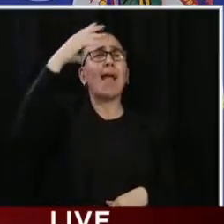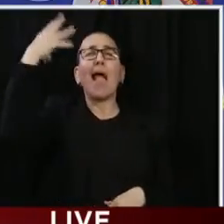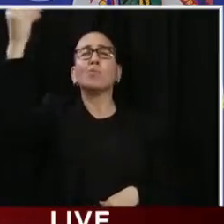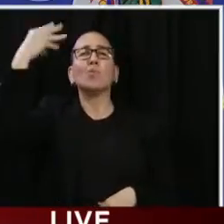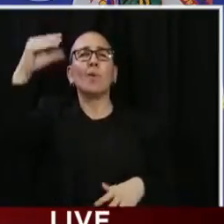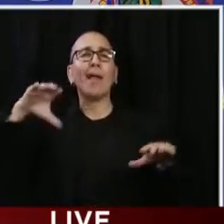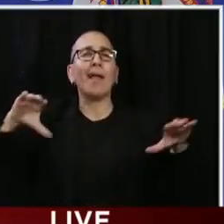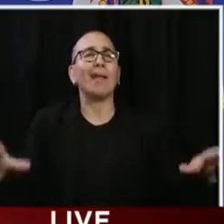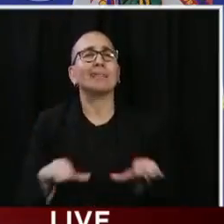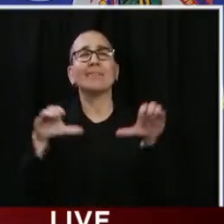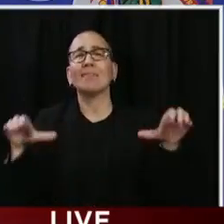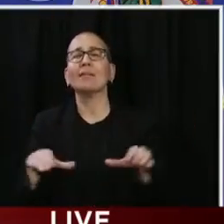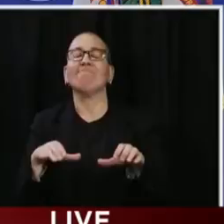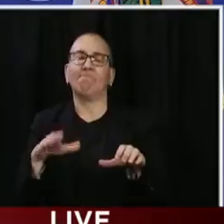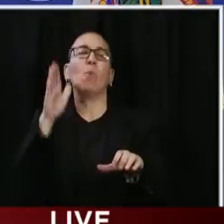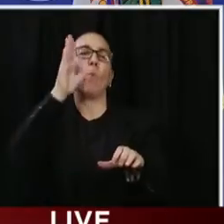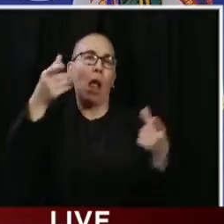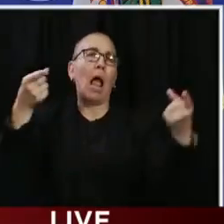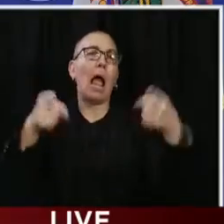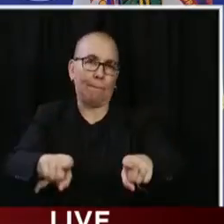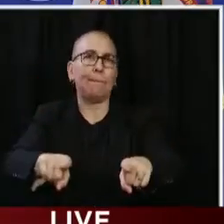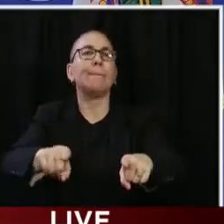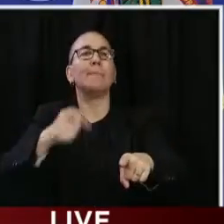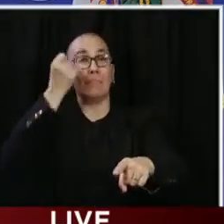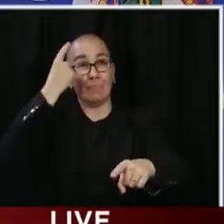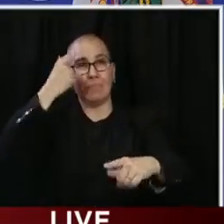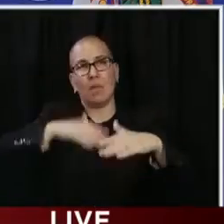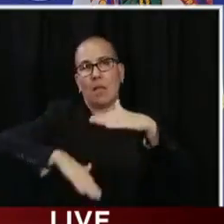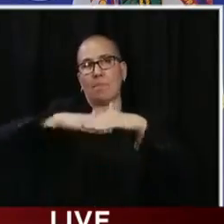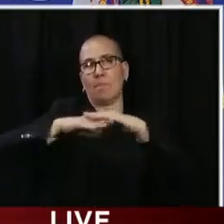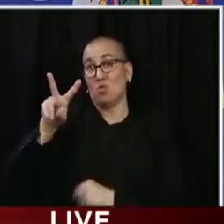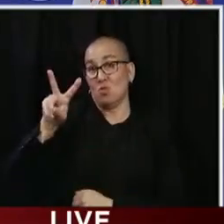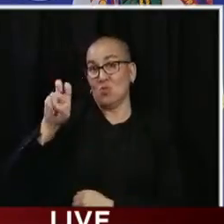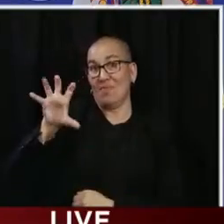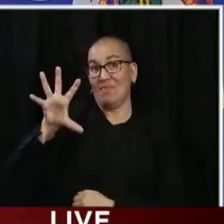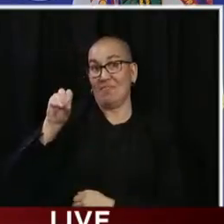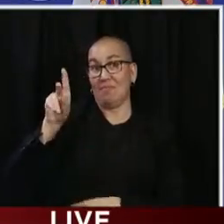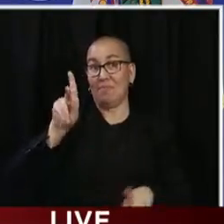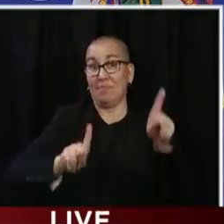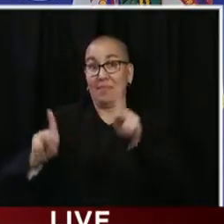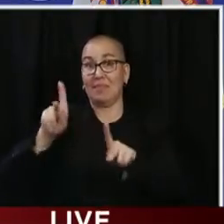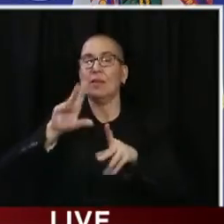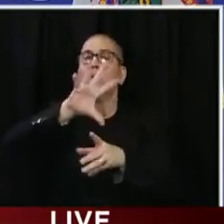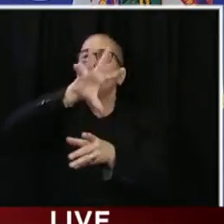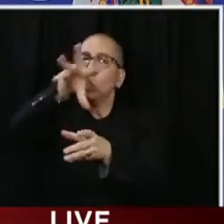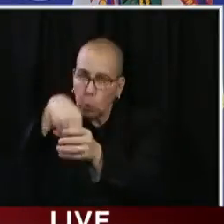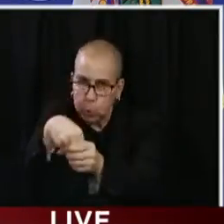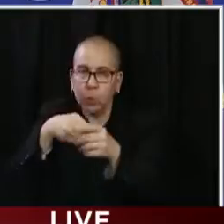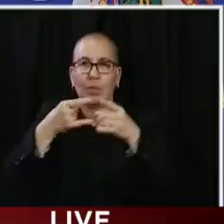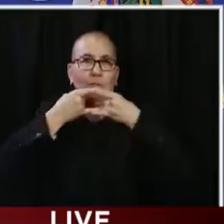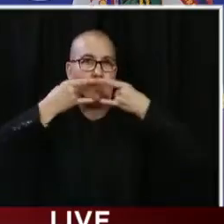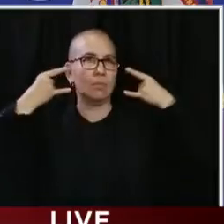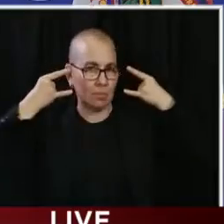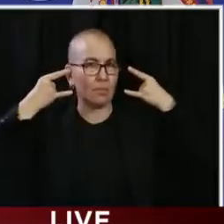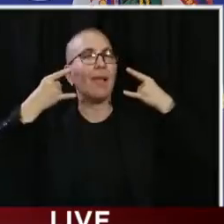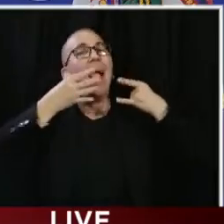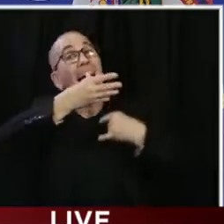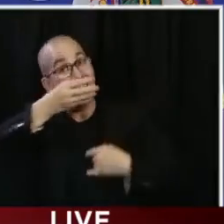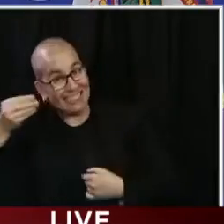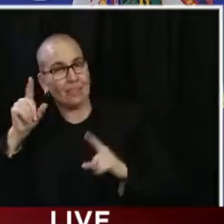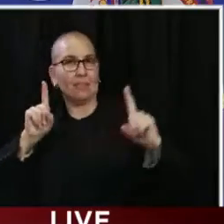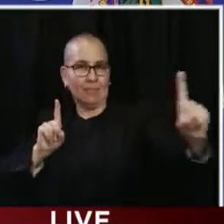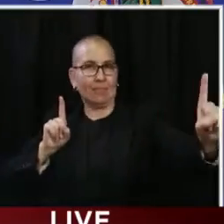to ensure that gathering sizes remain small and socially distanced, and mask requirements there too. Churches will be a part of that next phase as well. We